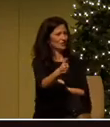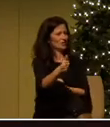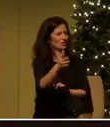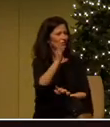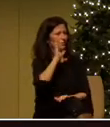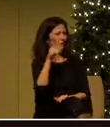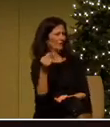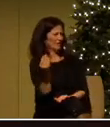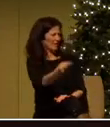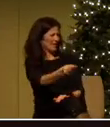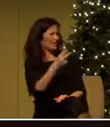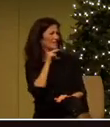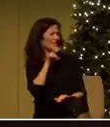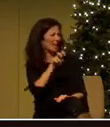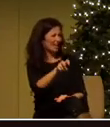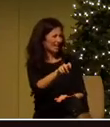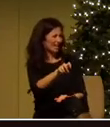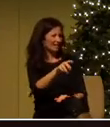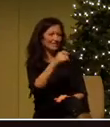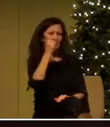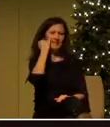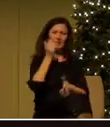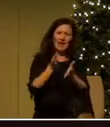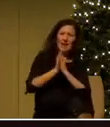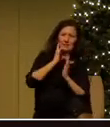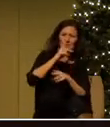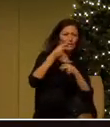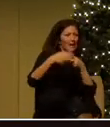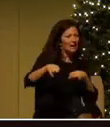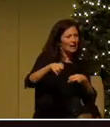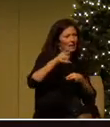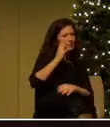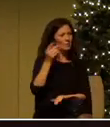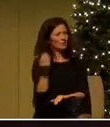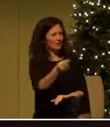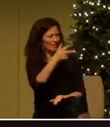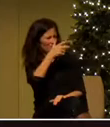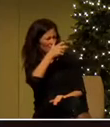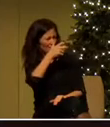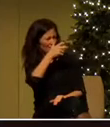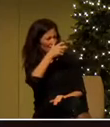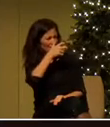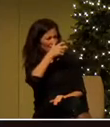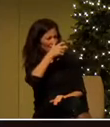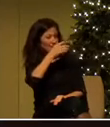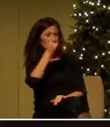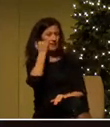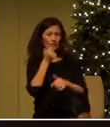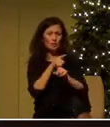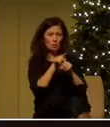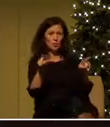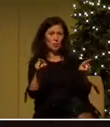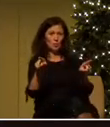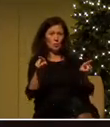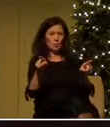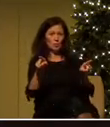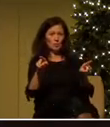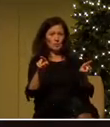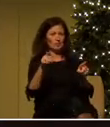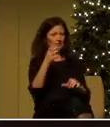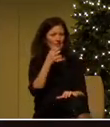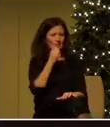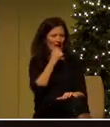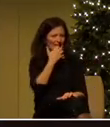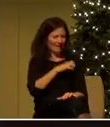will give him a scorpion? If you then, although you are evil, know how to give good gifts to your